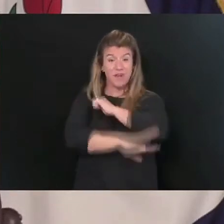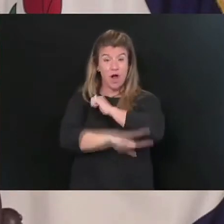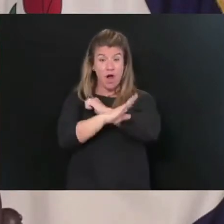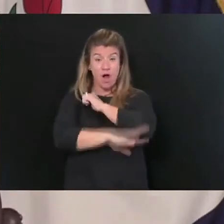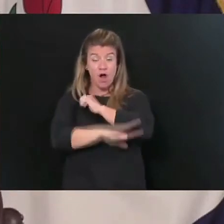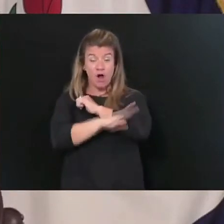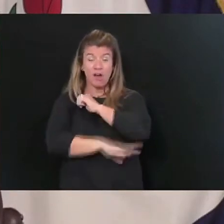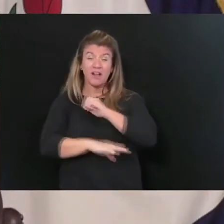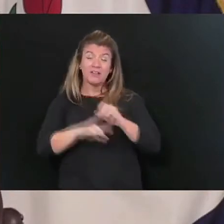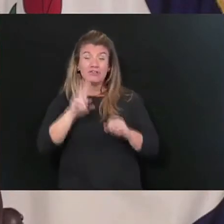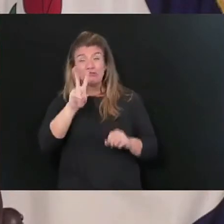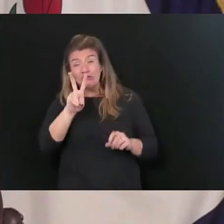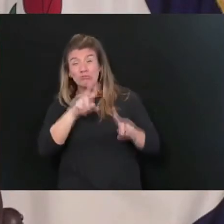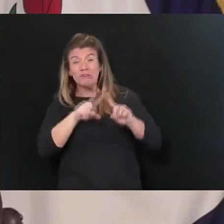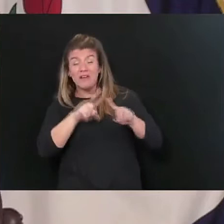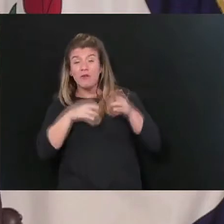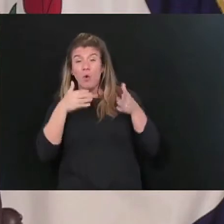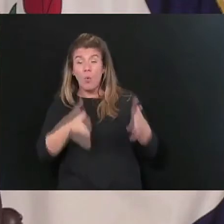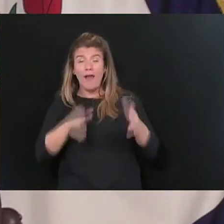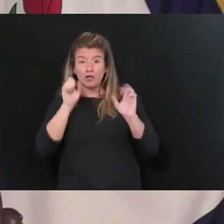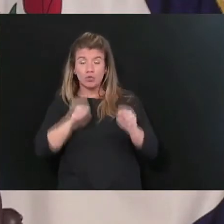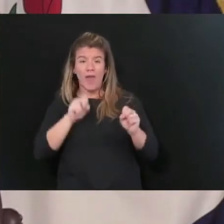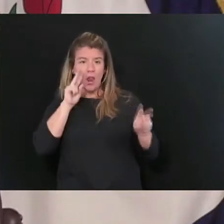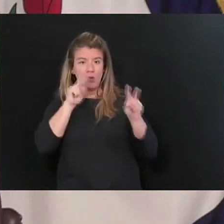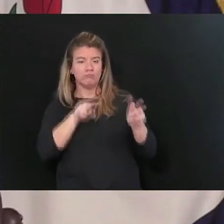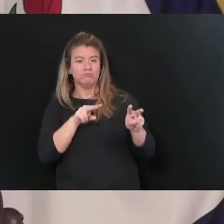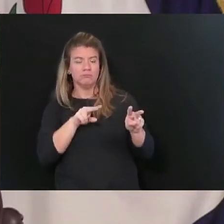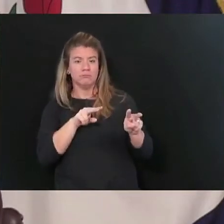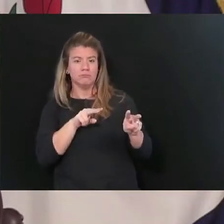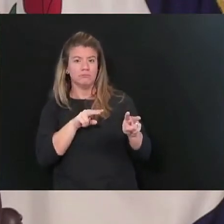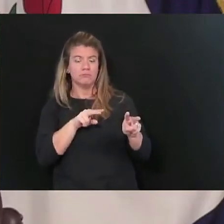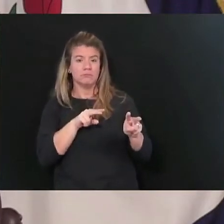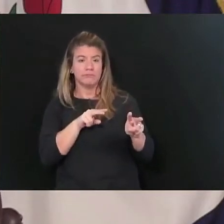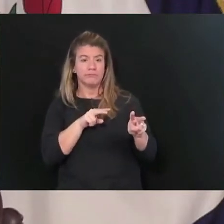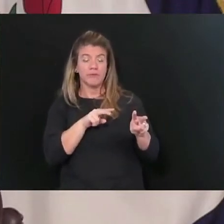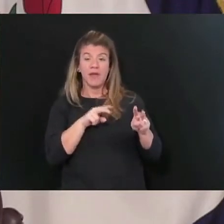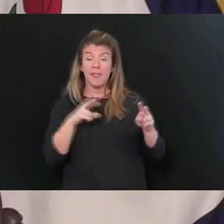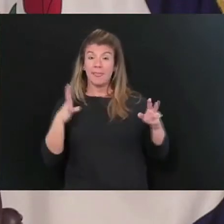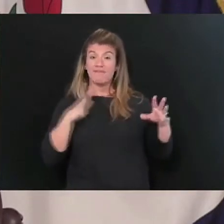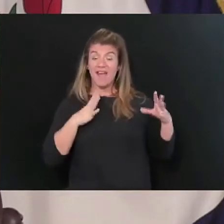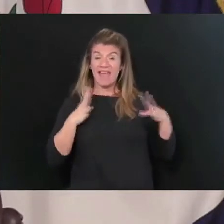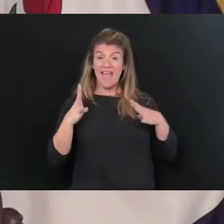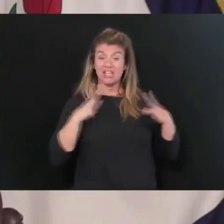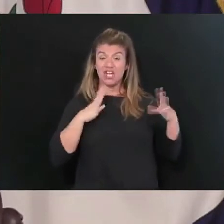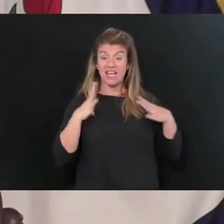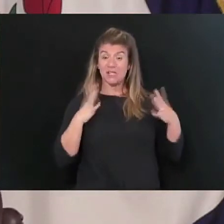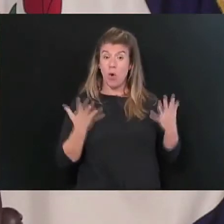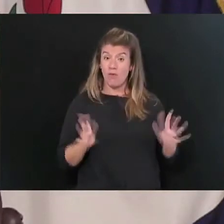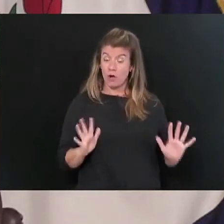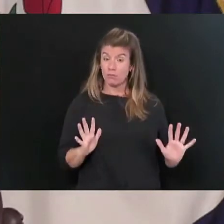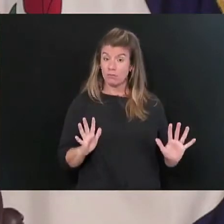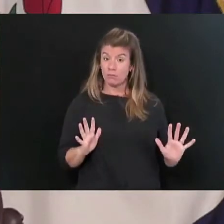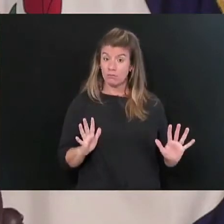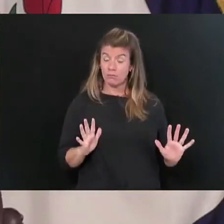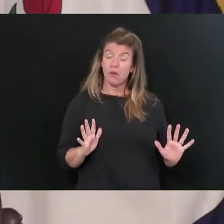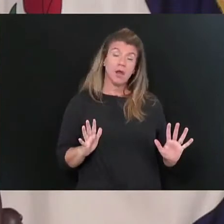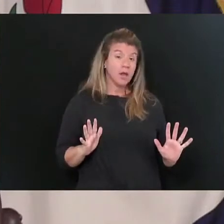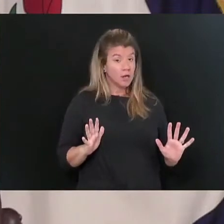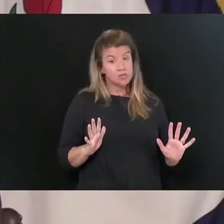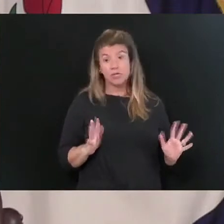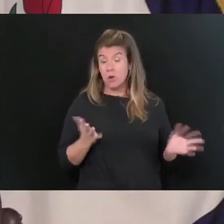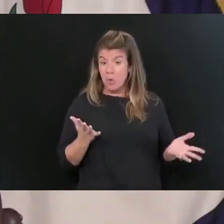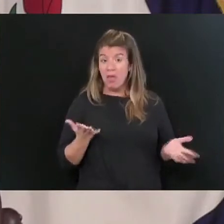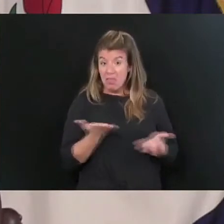two ways you could look at this. A lot of the vacationing and everything is over, so things